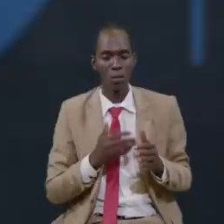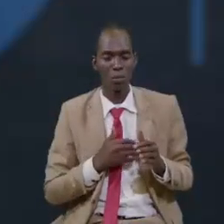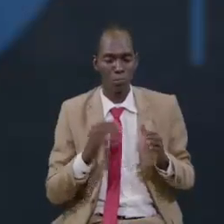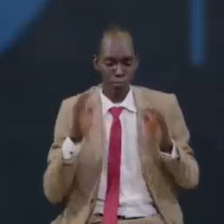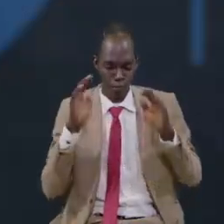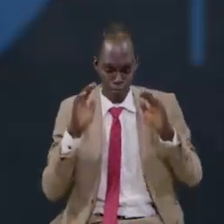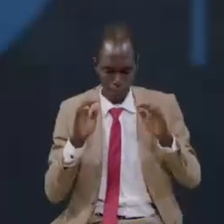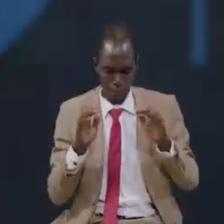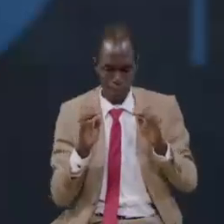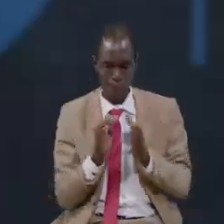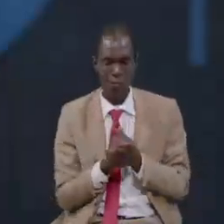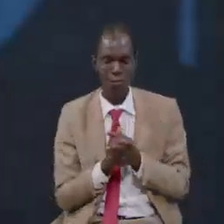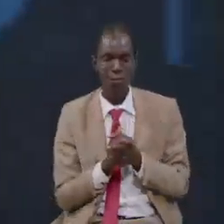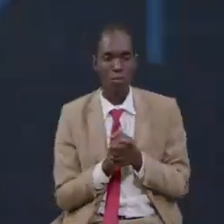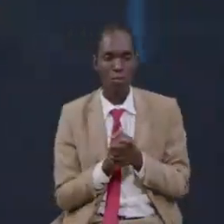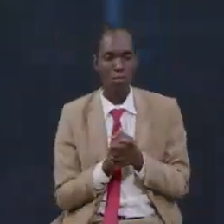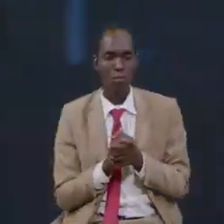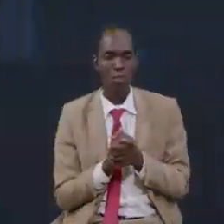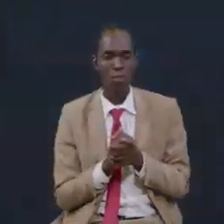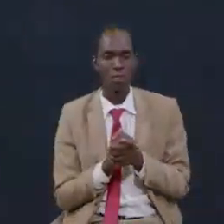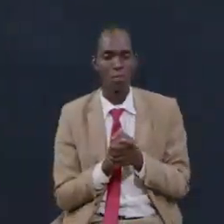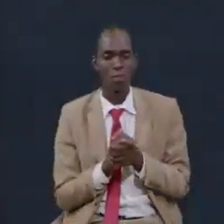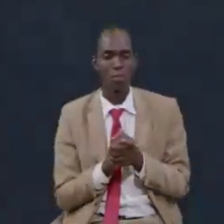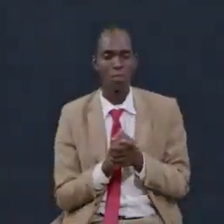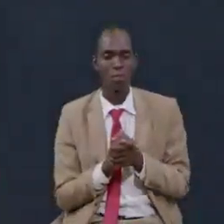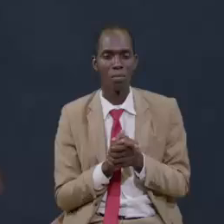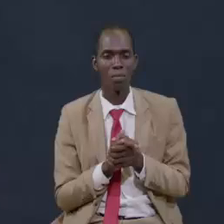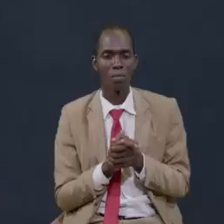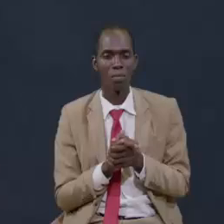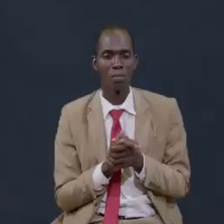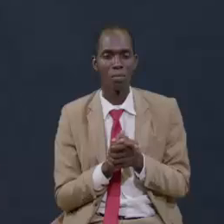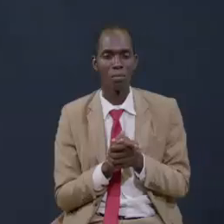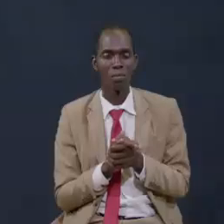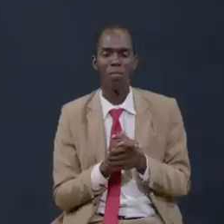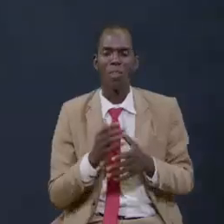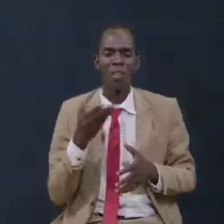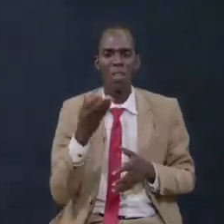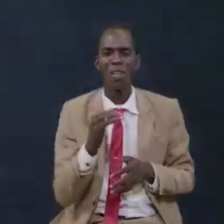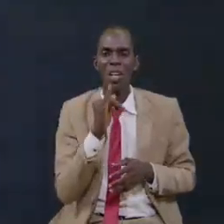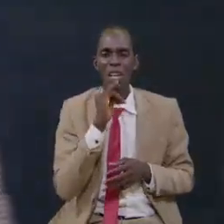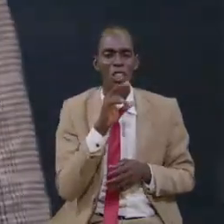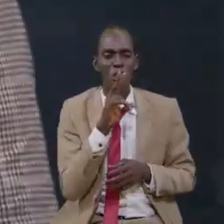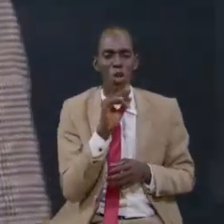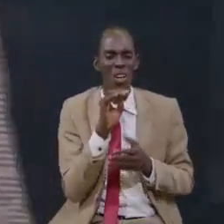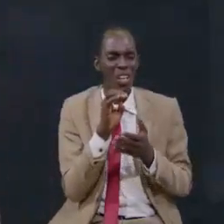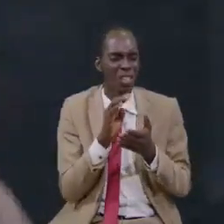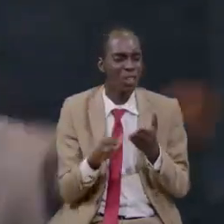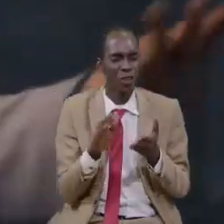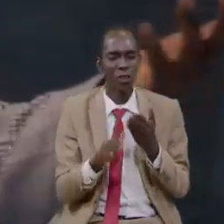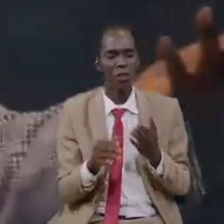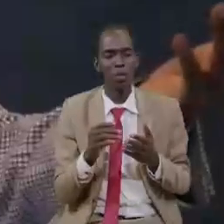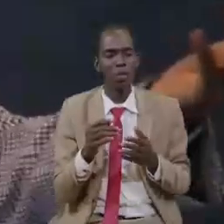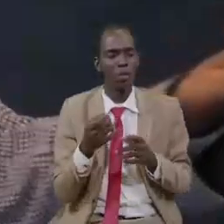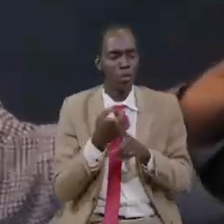Heads bowed and eyes closed. There's no excuse for you not to be saved tonight. There's